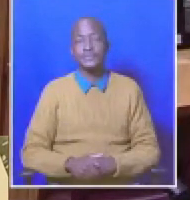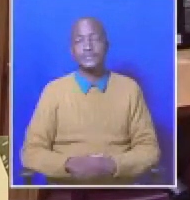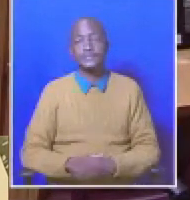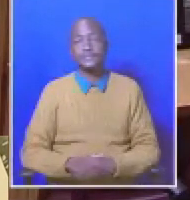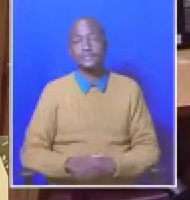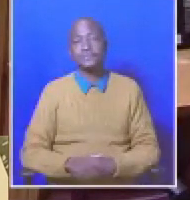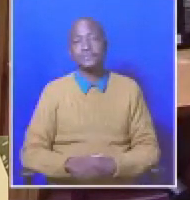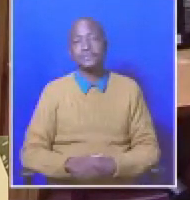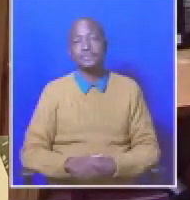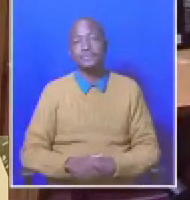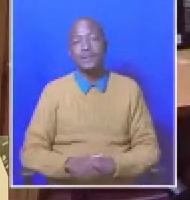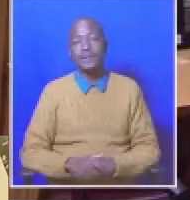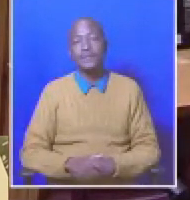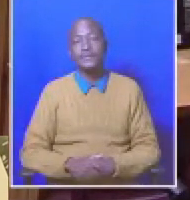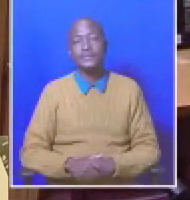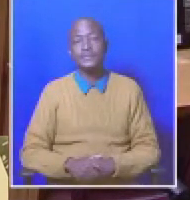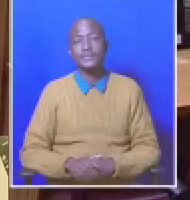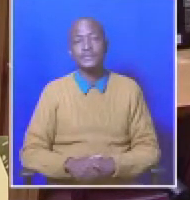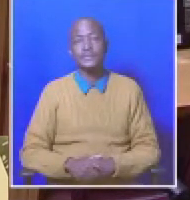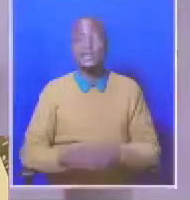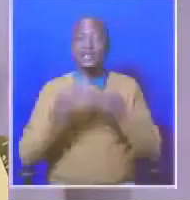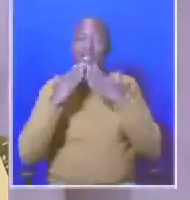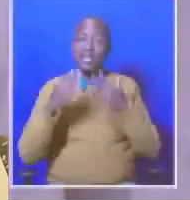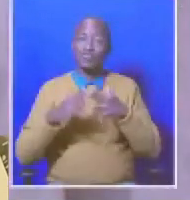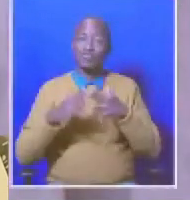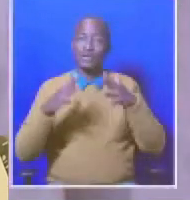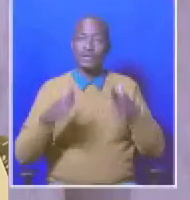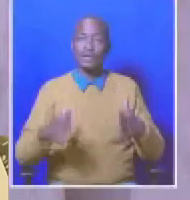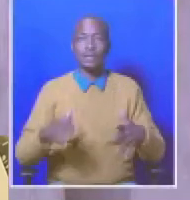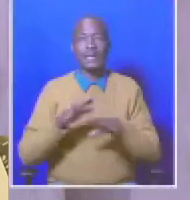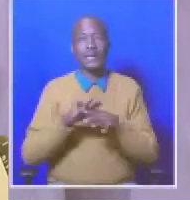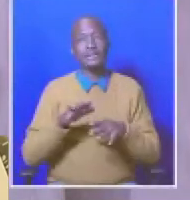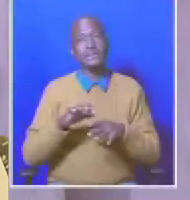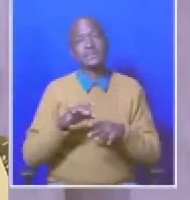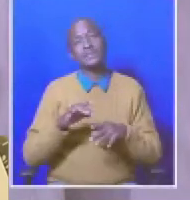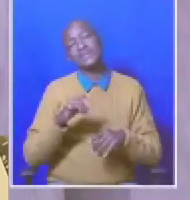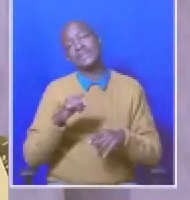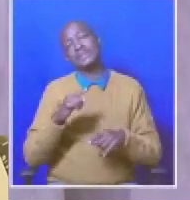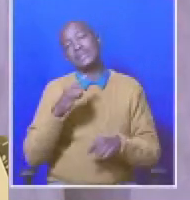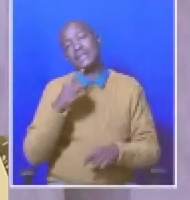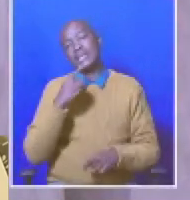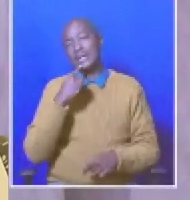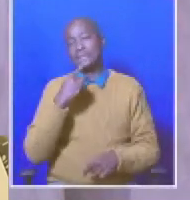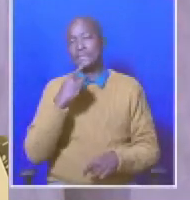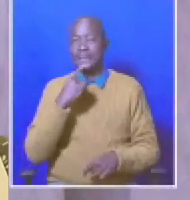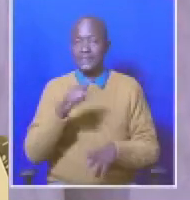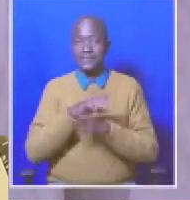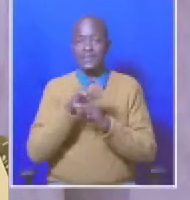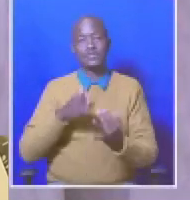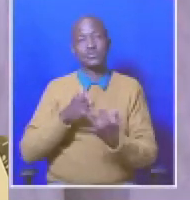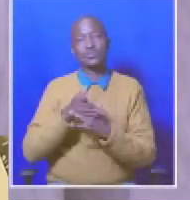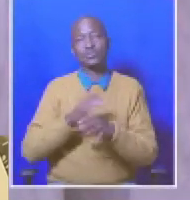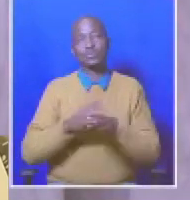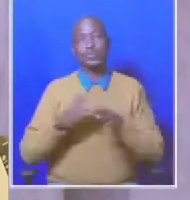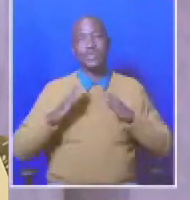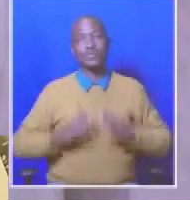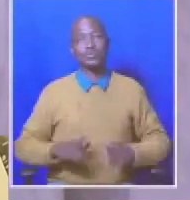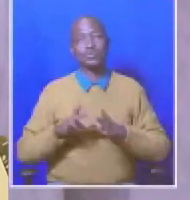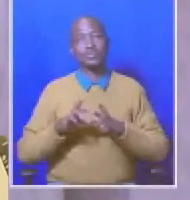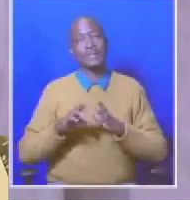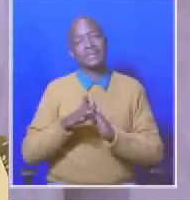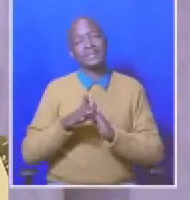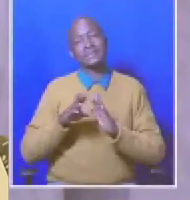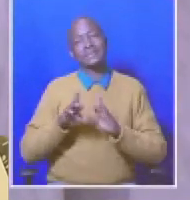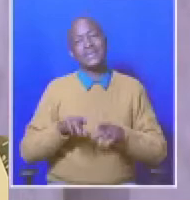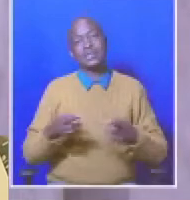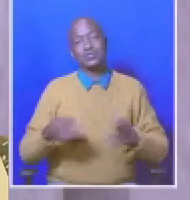much, Honorable Member. As I said, through the Human Resource Development Council, our